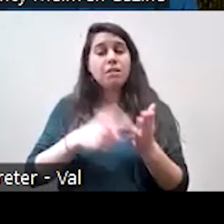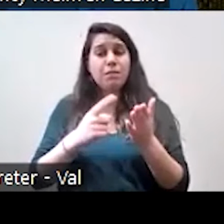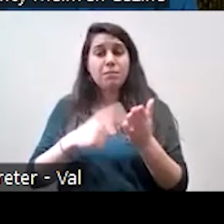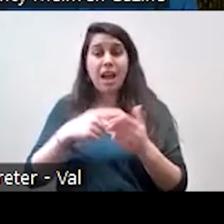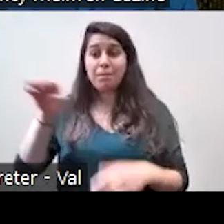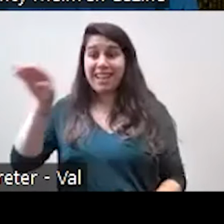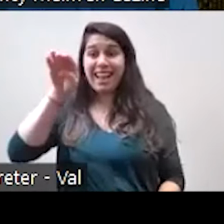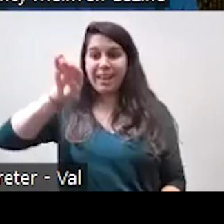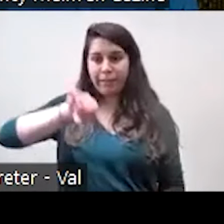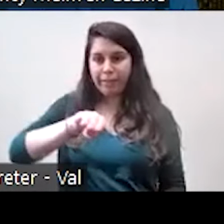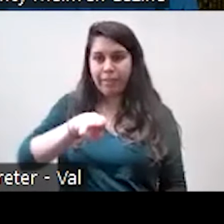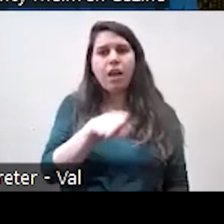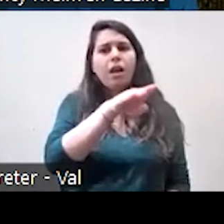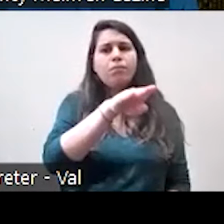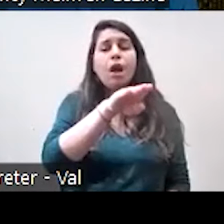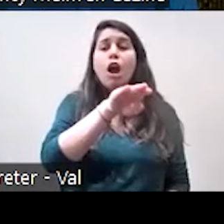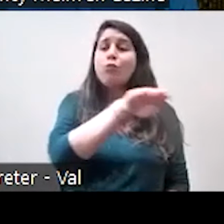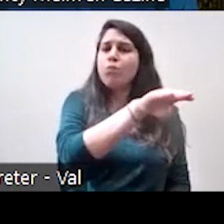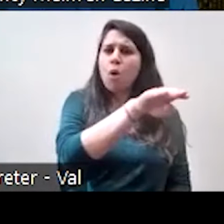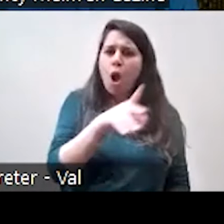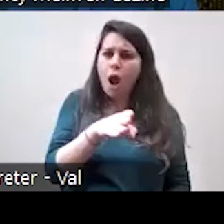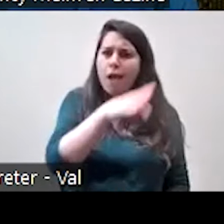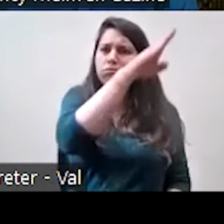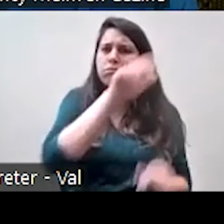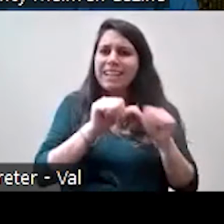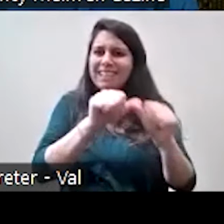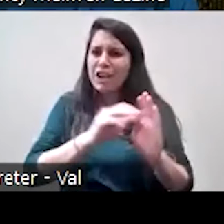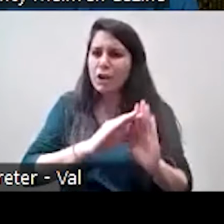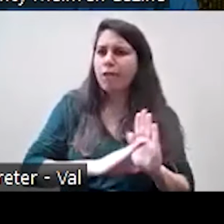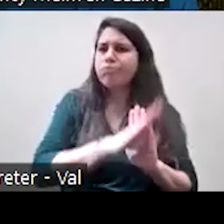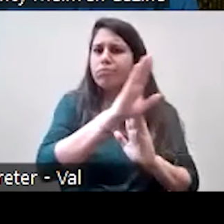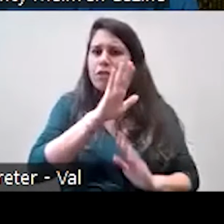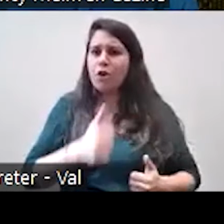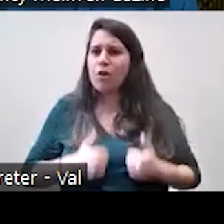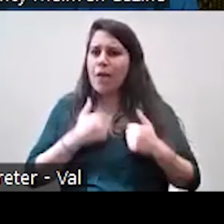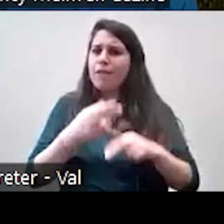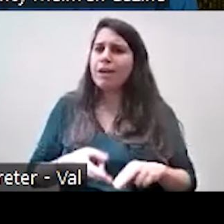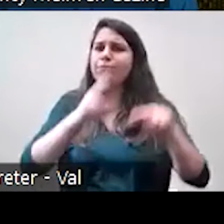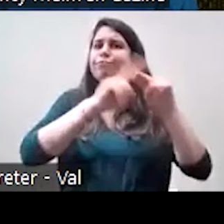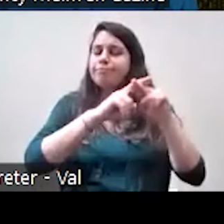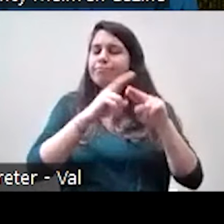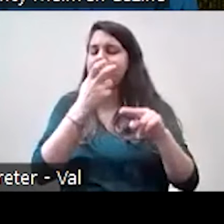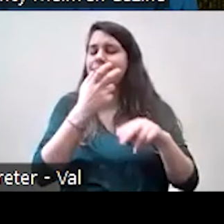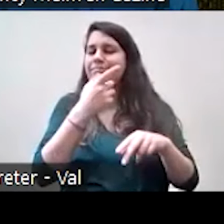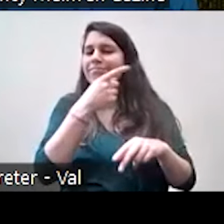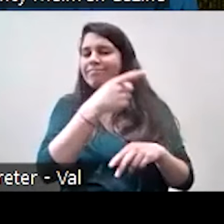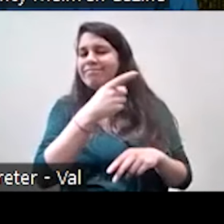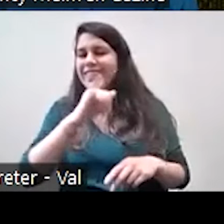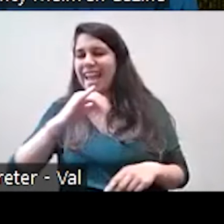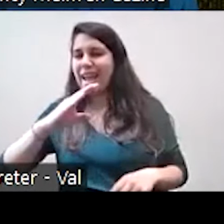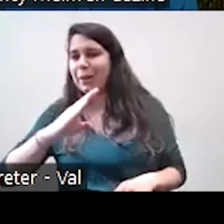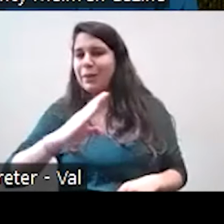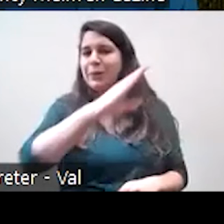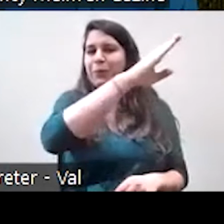they continue to improve their life. And so they end up back on a trajectory that's closer to